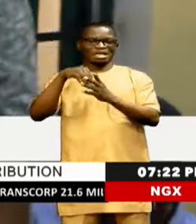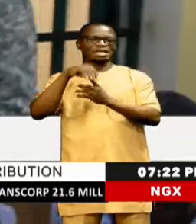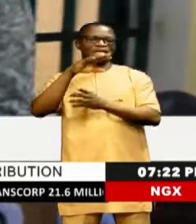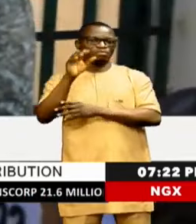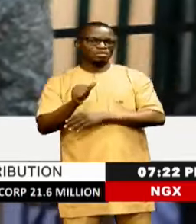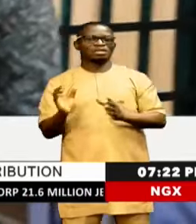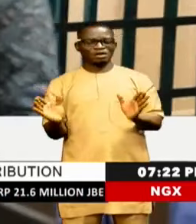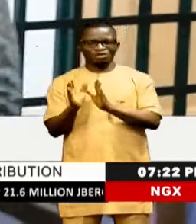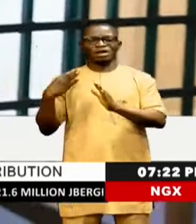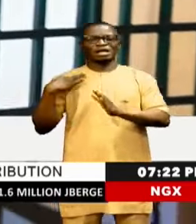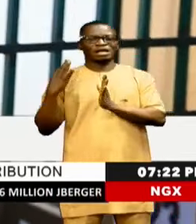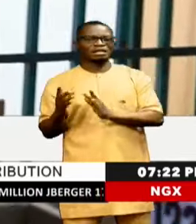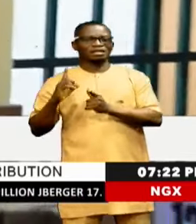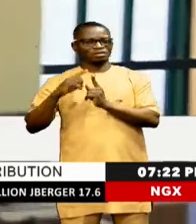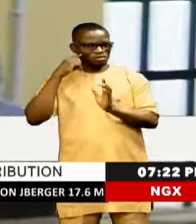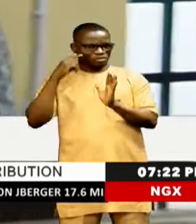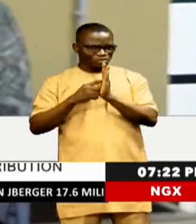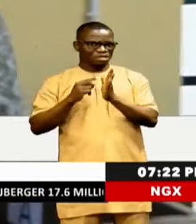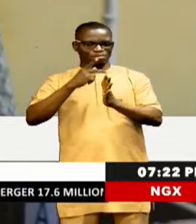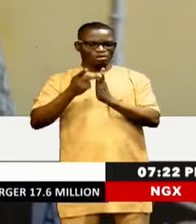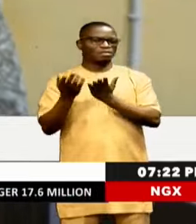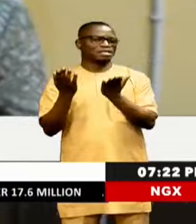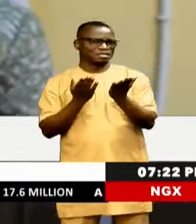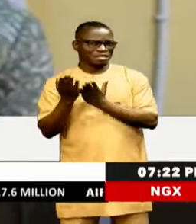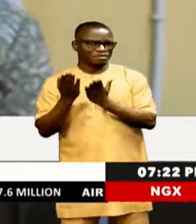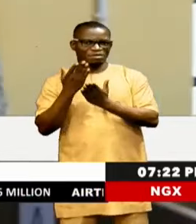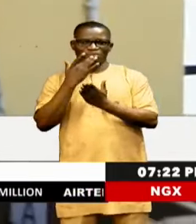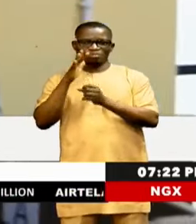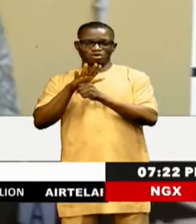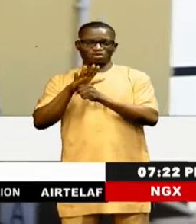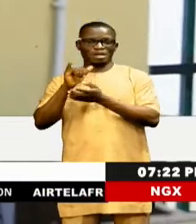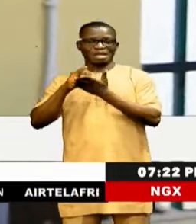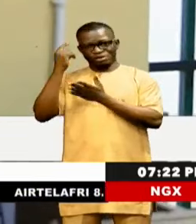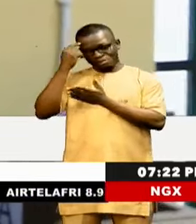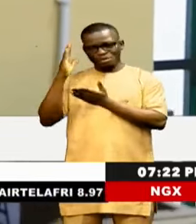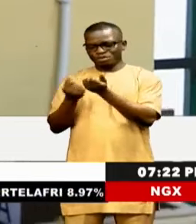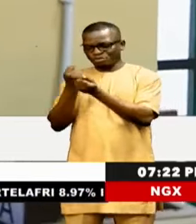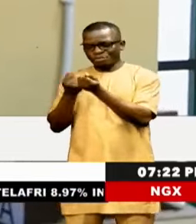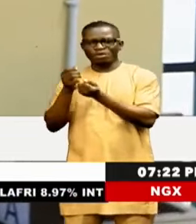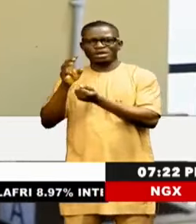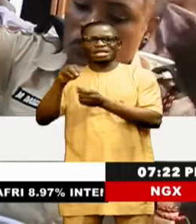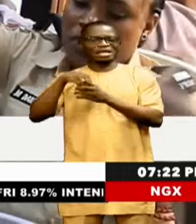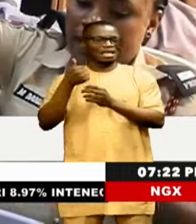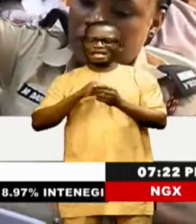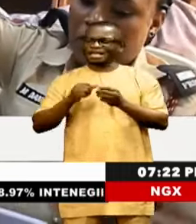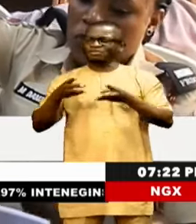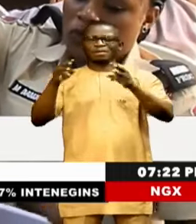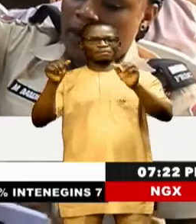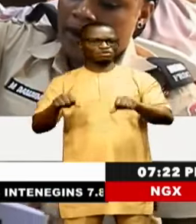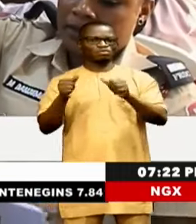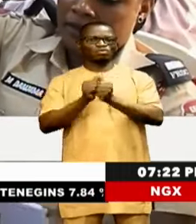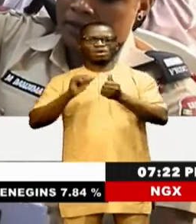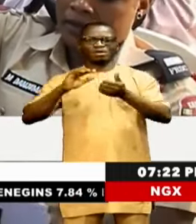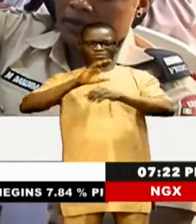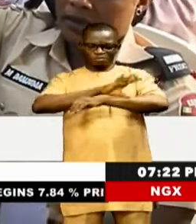urged candidates to uphold the principles of public service, promising that the government will support them in any way possible. With the